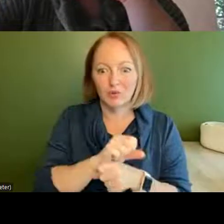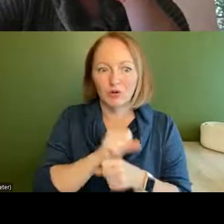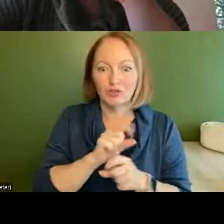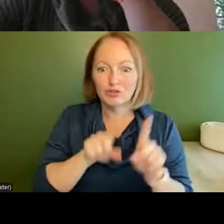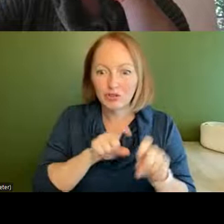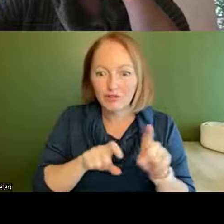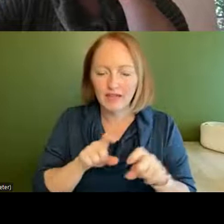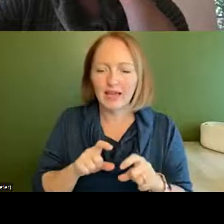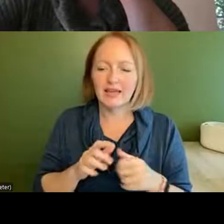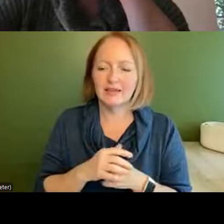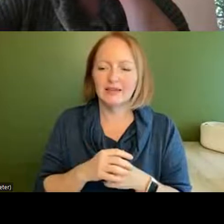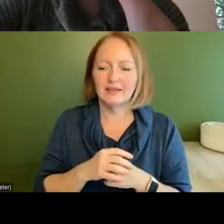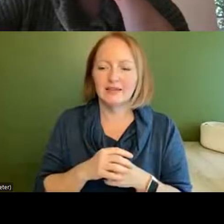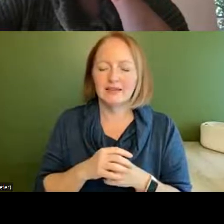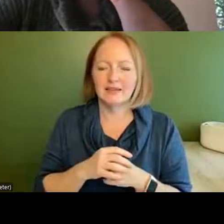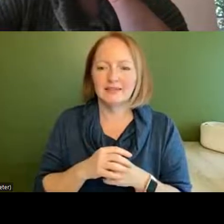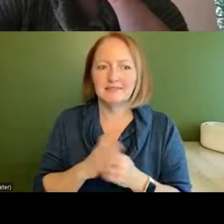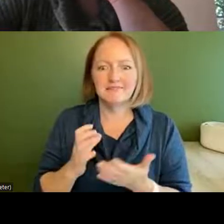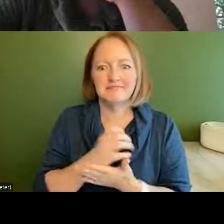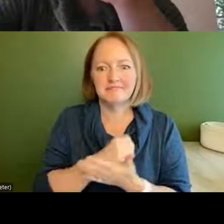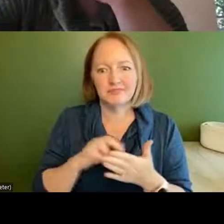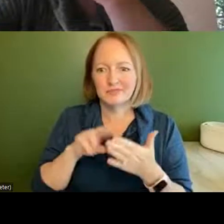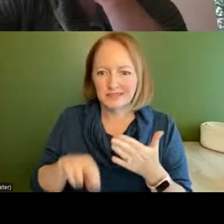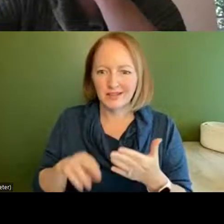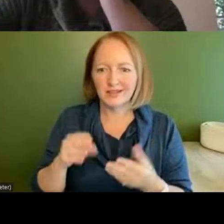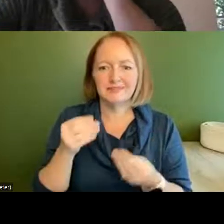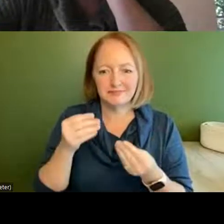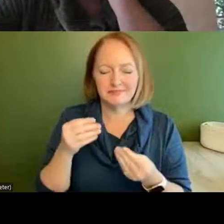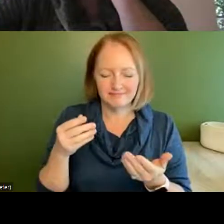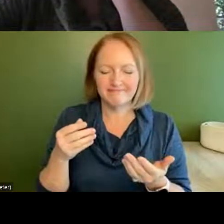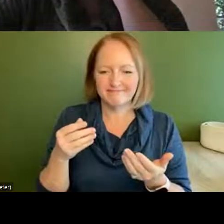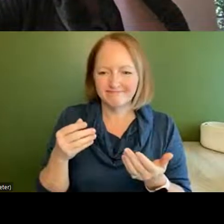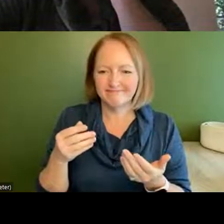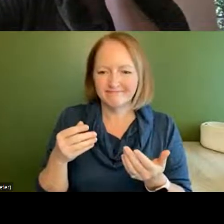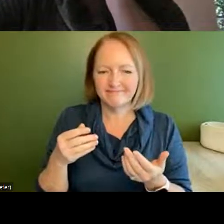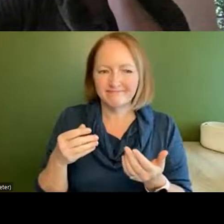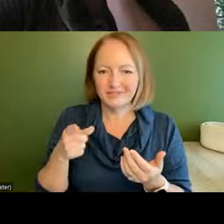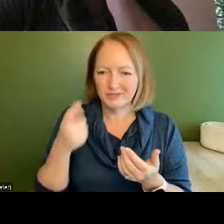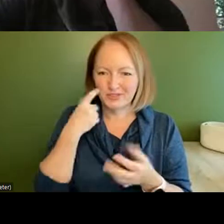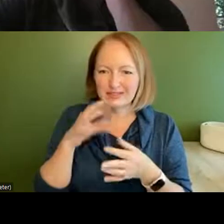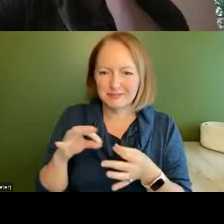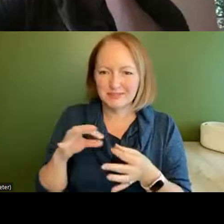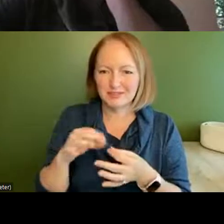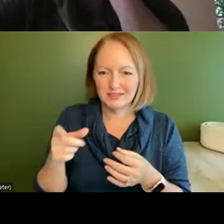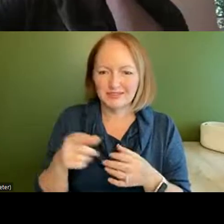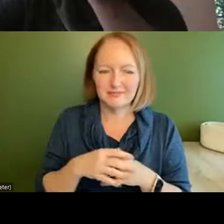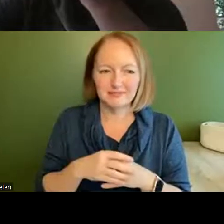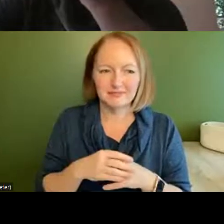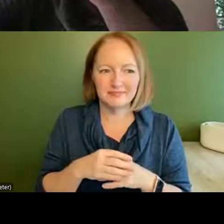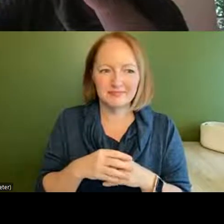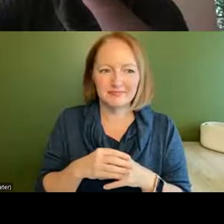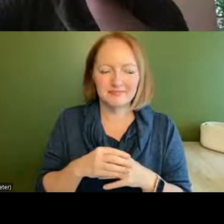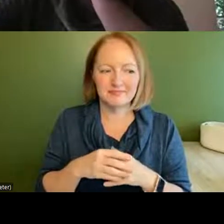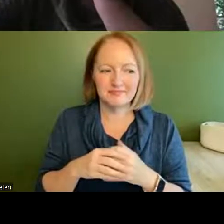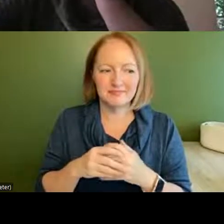of the things that was kind of high up on the list from that survey, which you just mentioned, is kind of